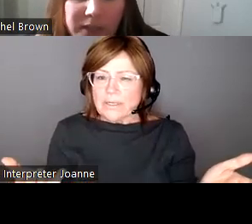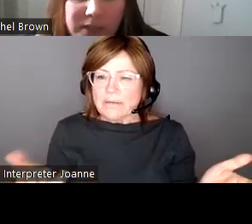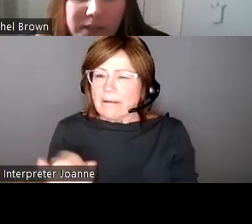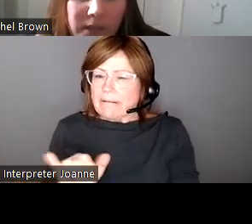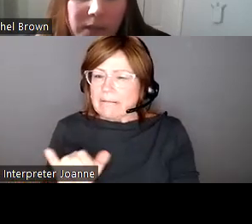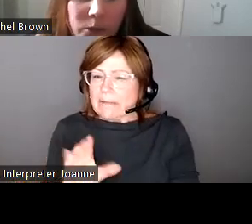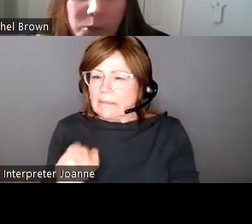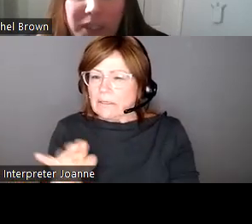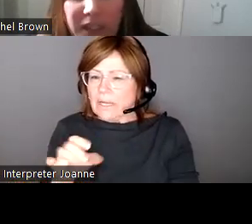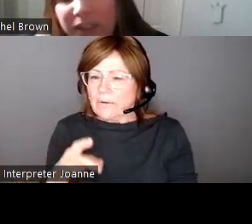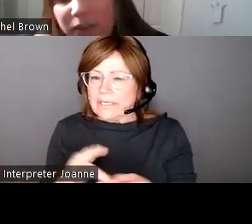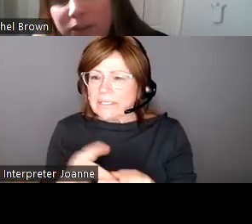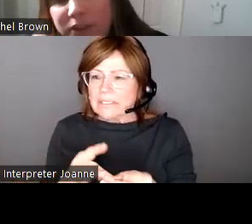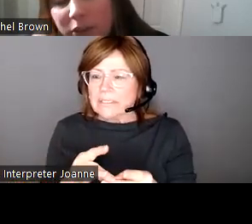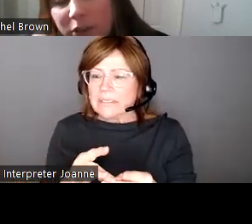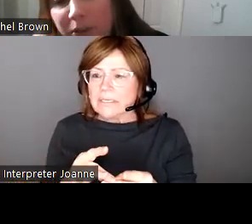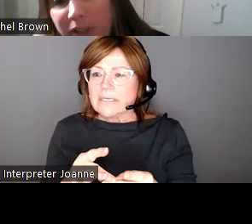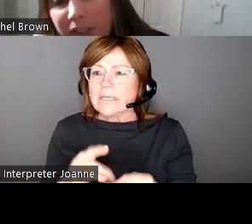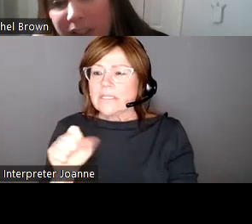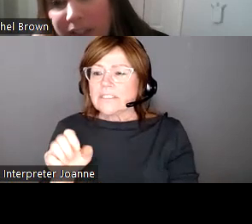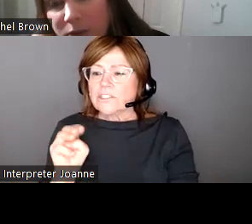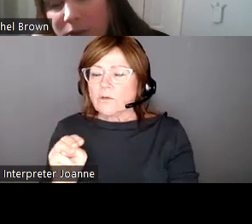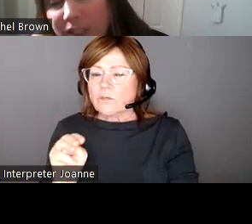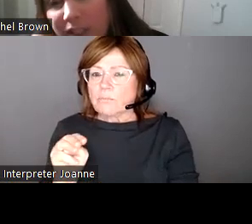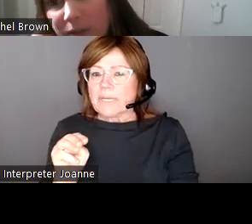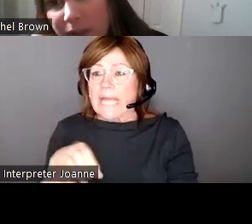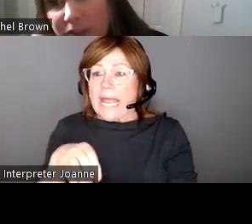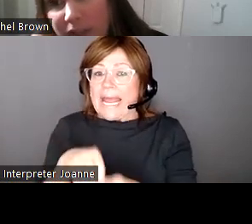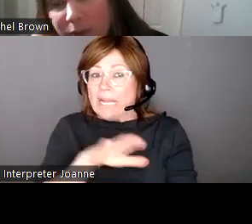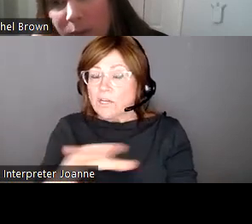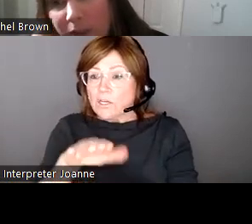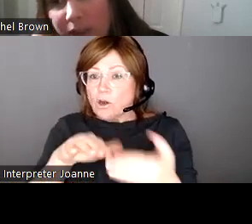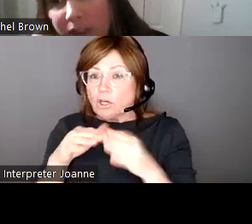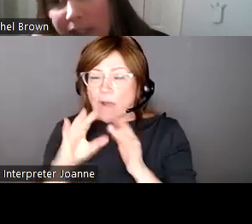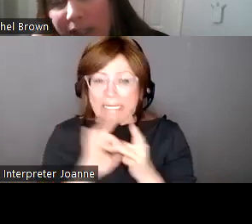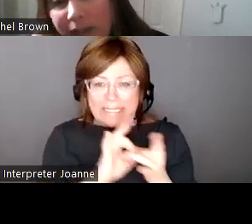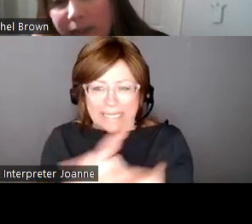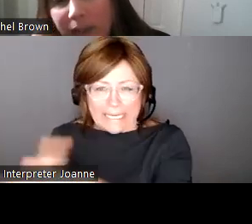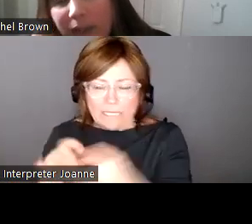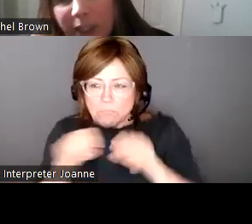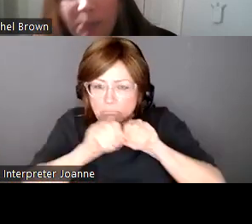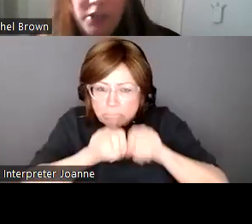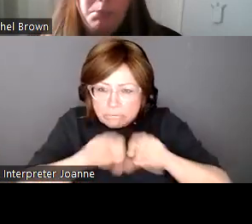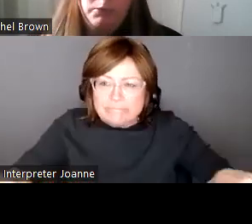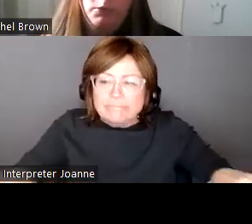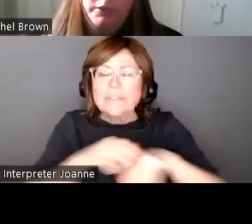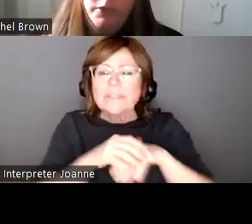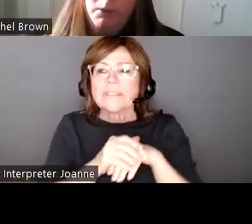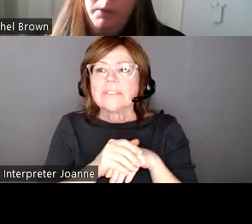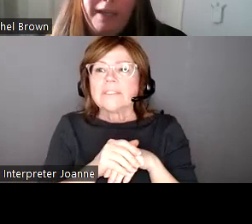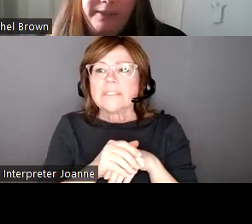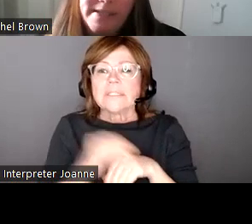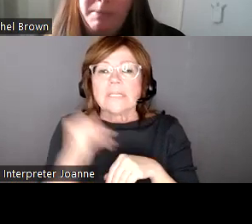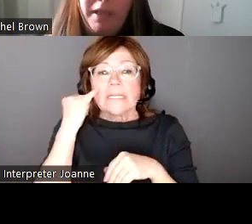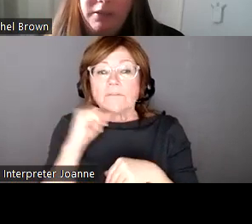media handles in your community and sort of send it around to everyone. And like I mentioned before, if you